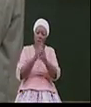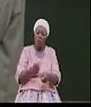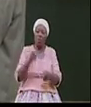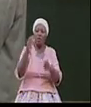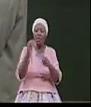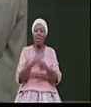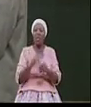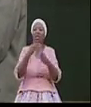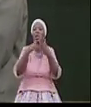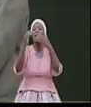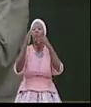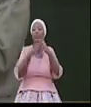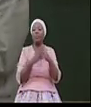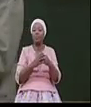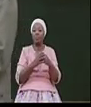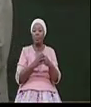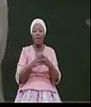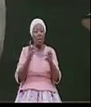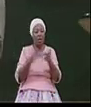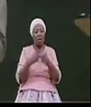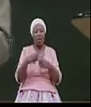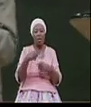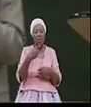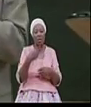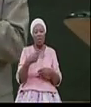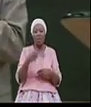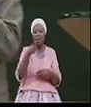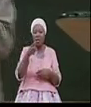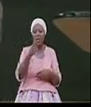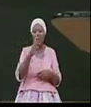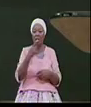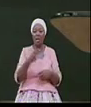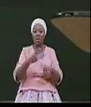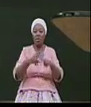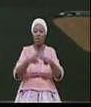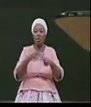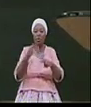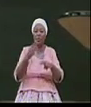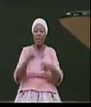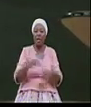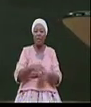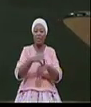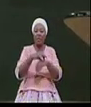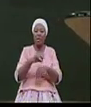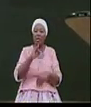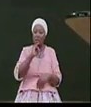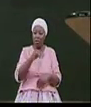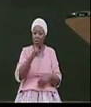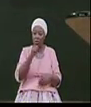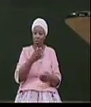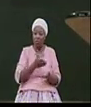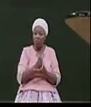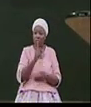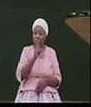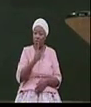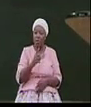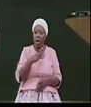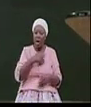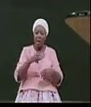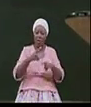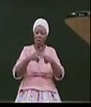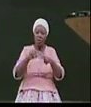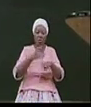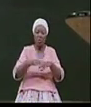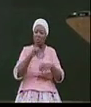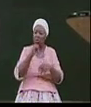in heaven. Then he says, you are the salt of the earth, isn't it? And salt does not fight